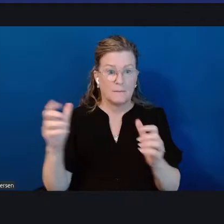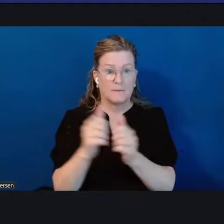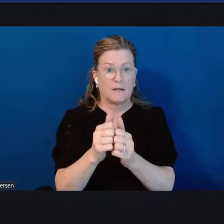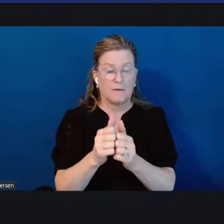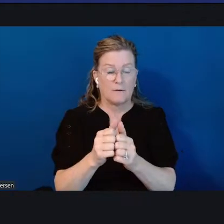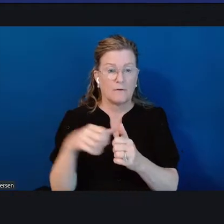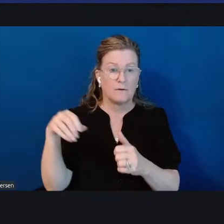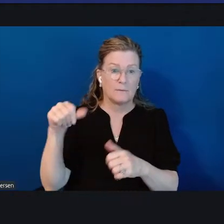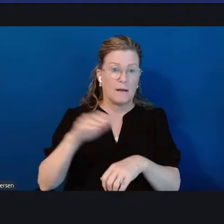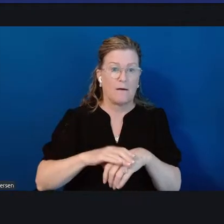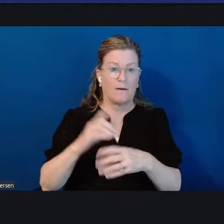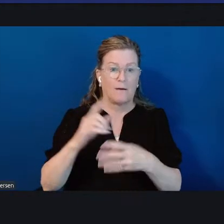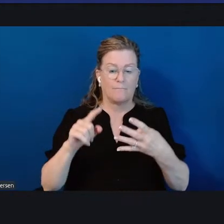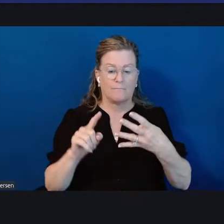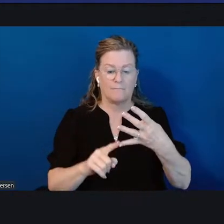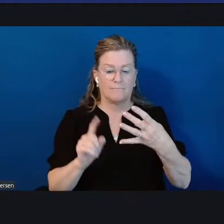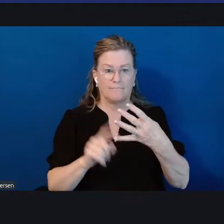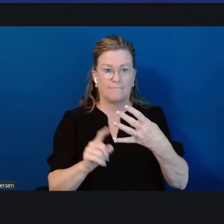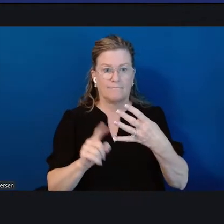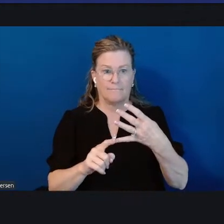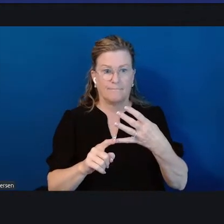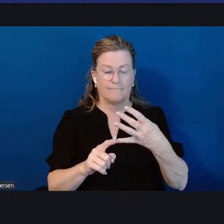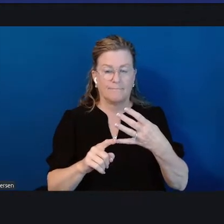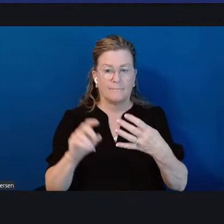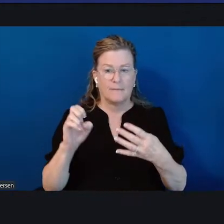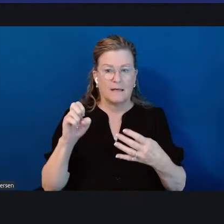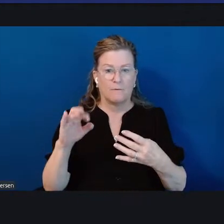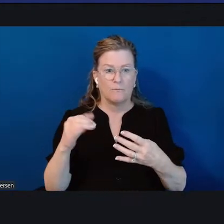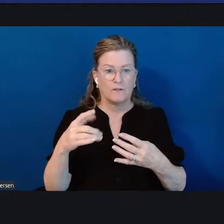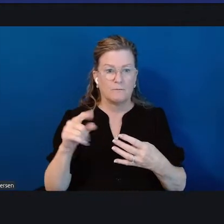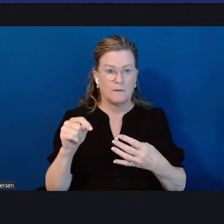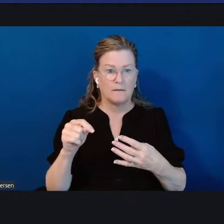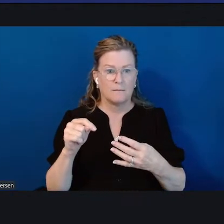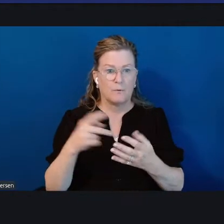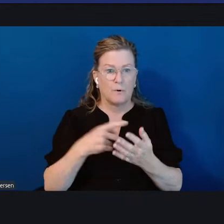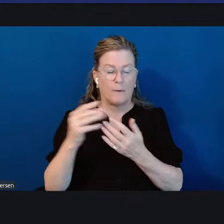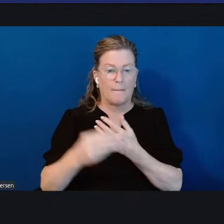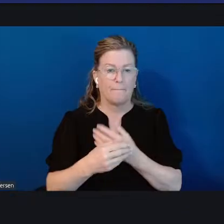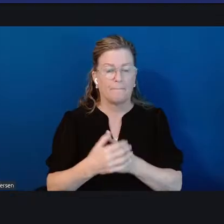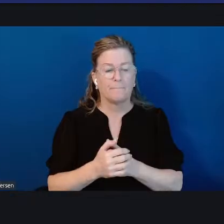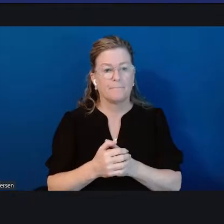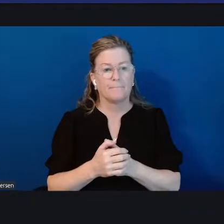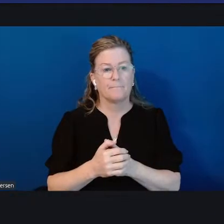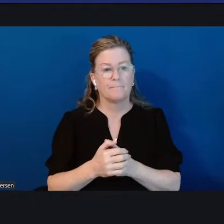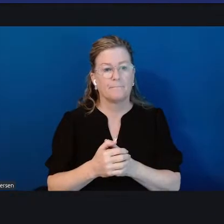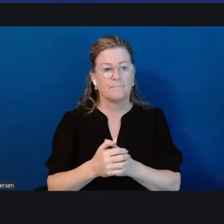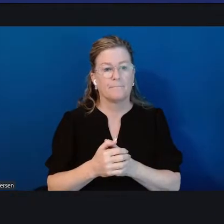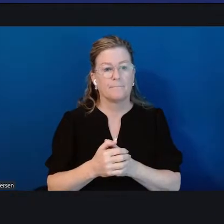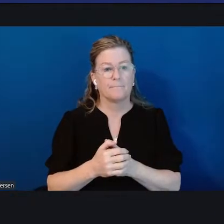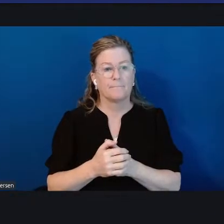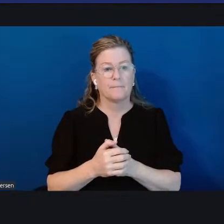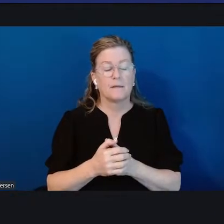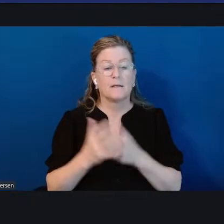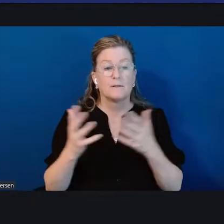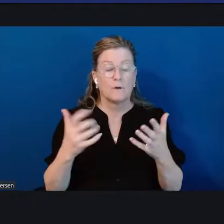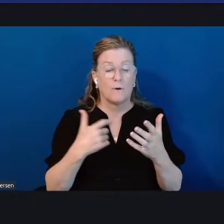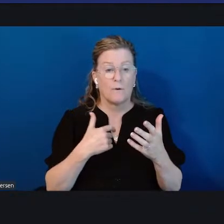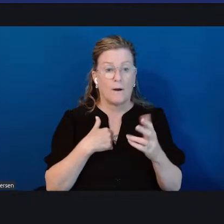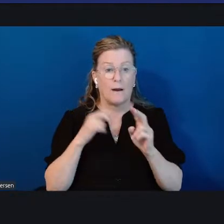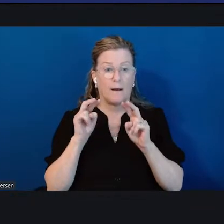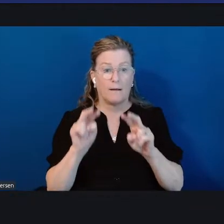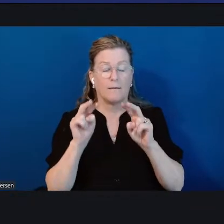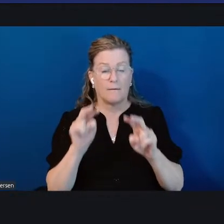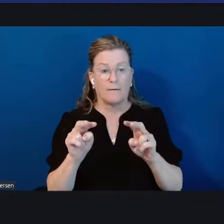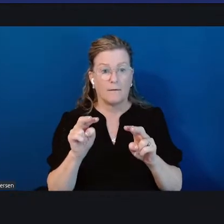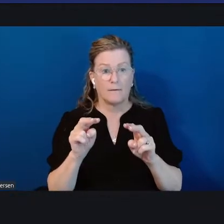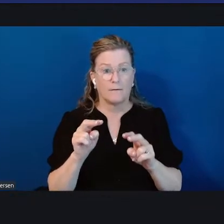been spent on that one item around the enrichment program. And so I'm looking forward to